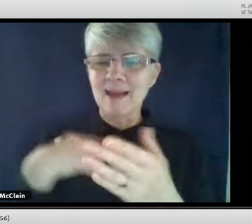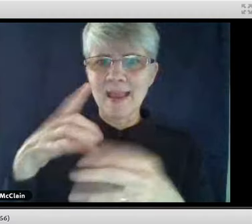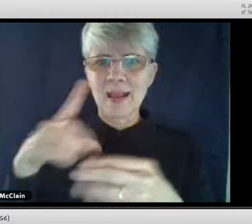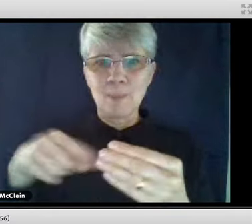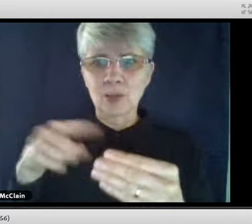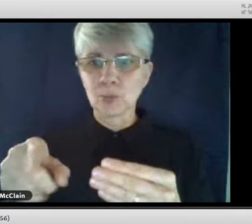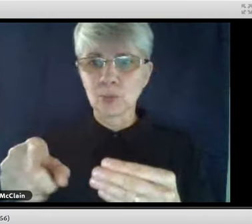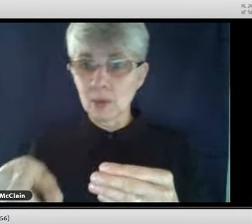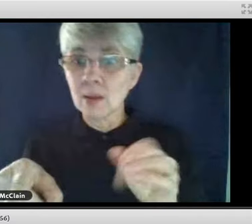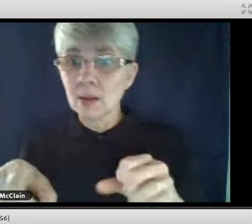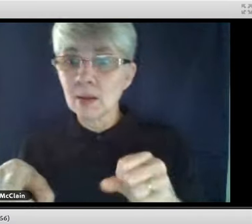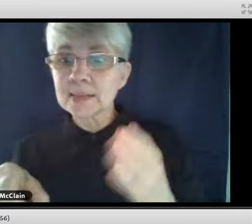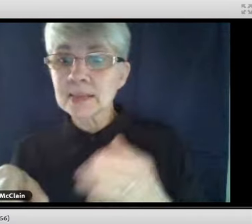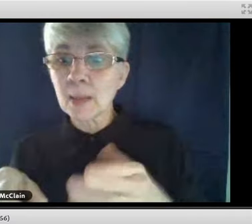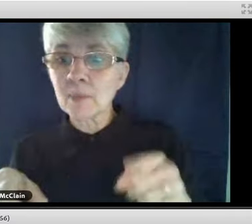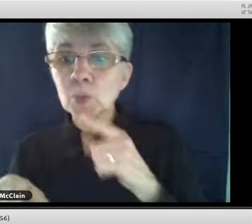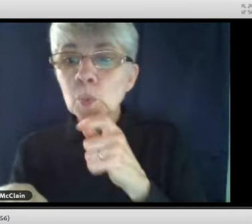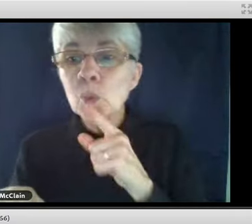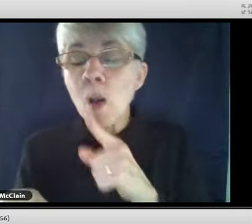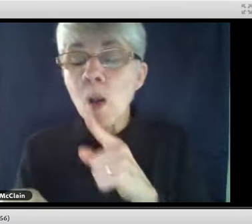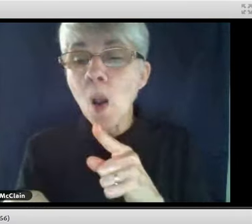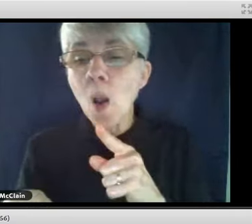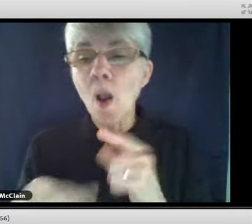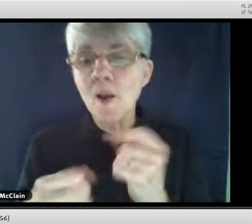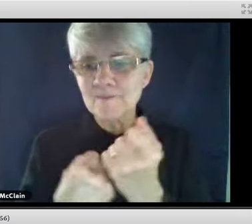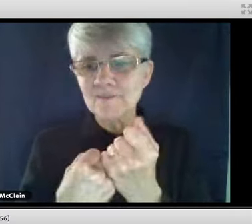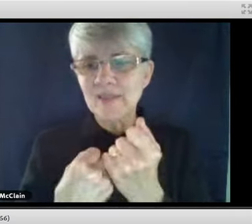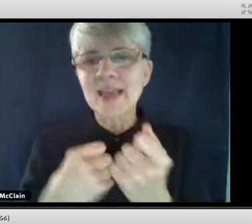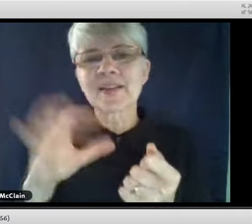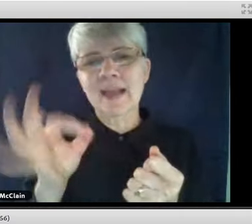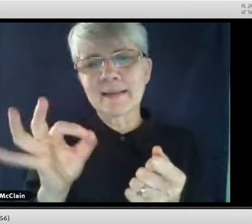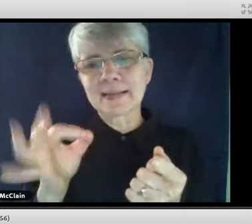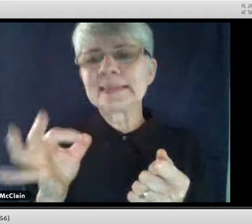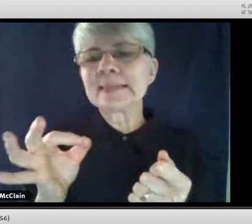Okay, and some of you who are fans of 90s